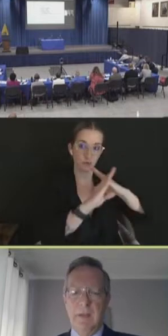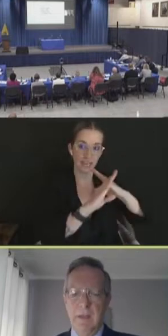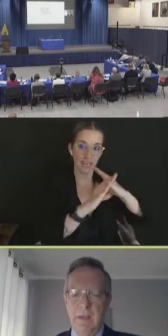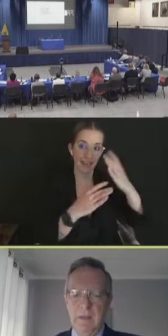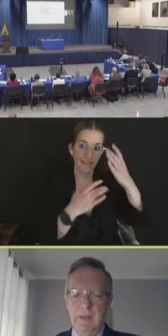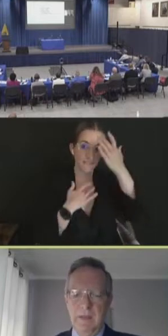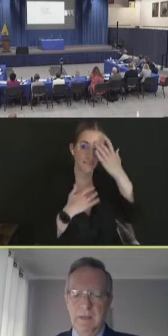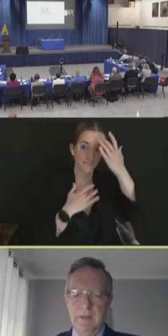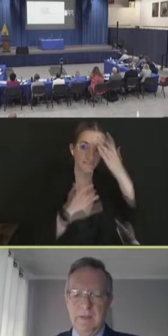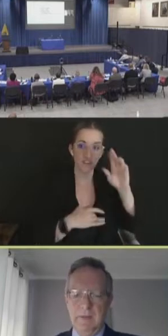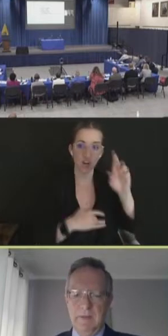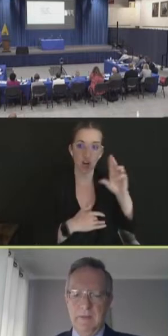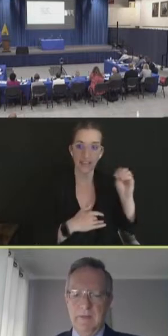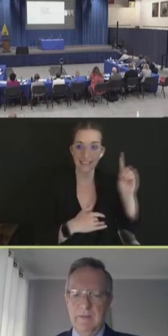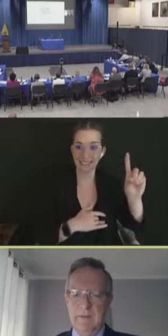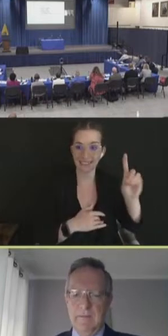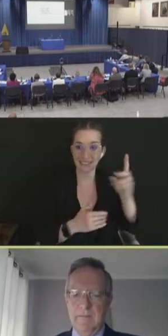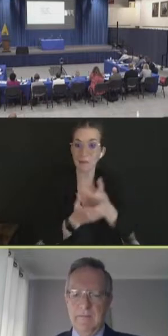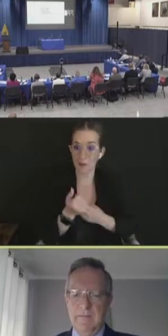R&D. The